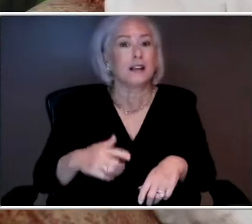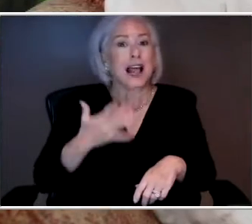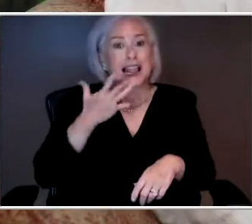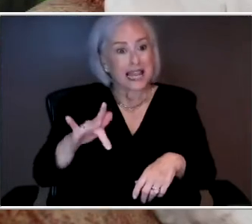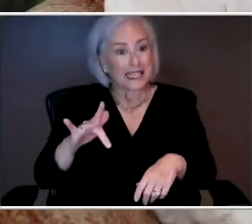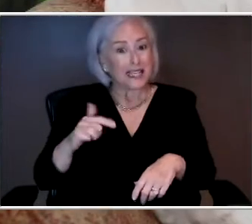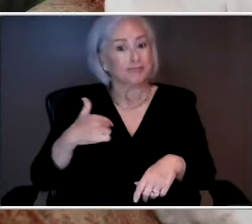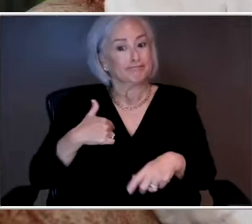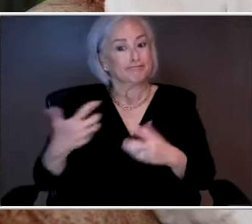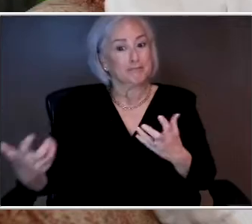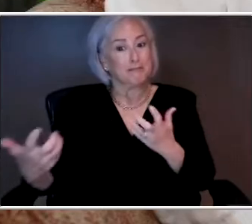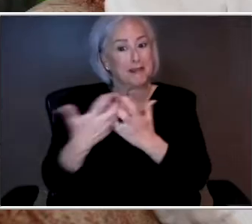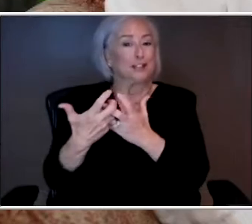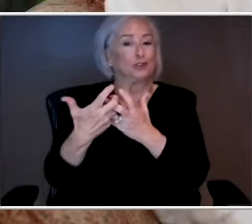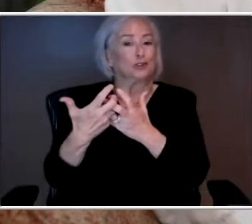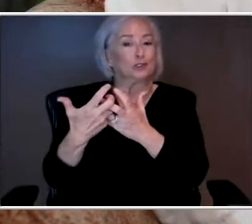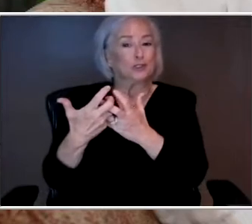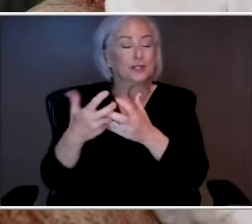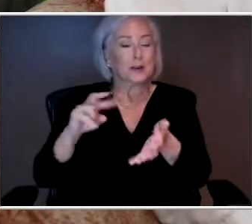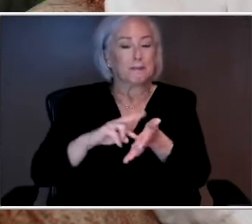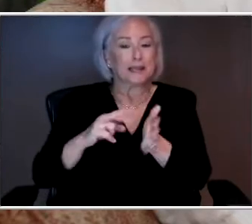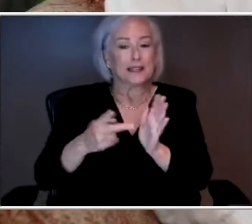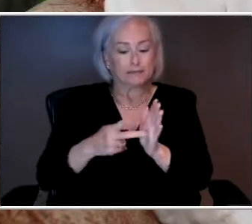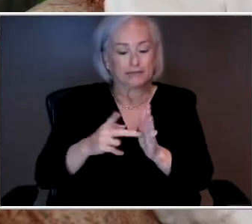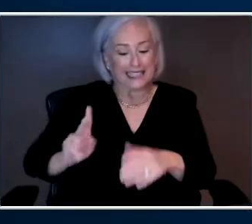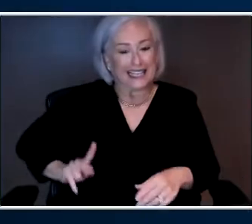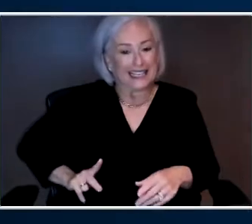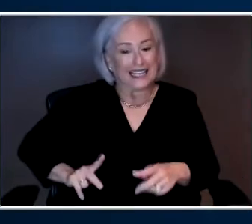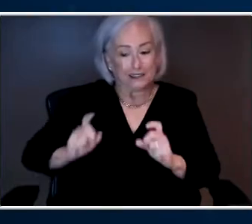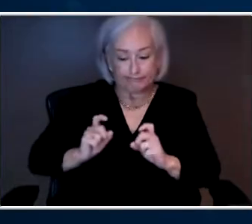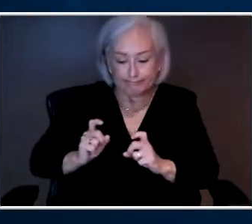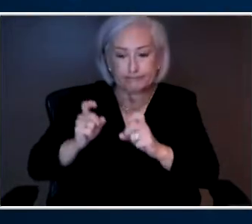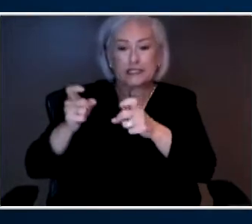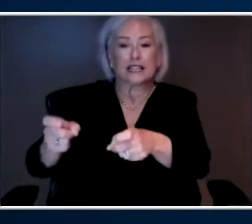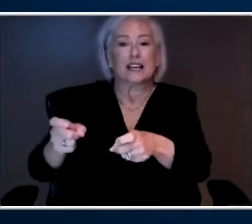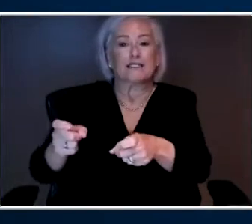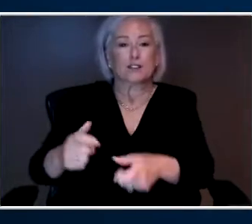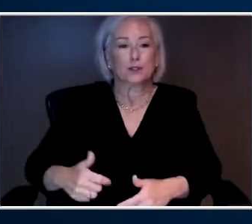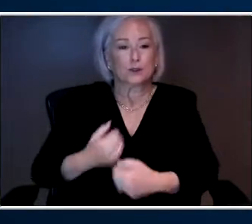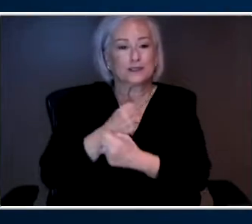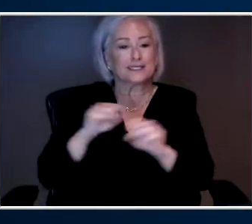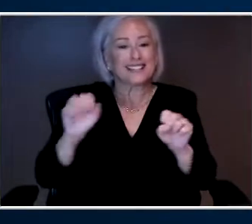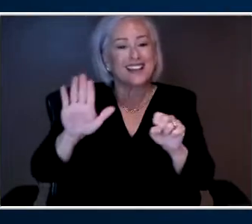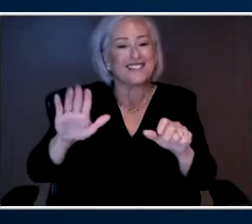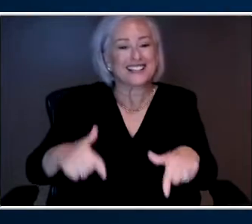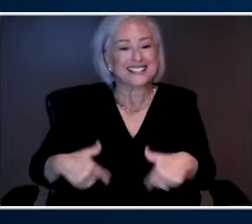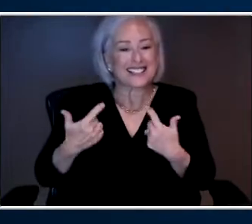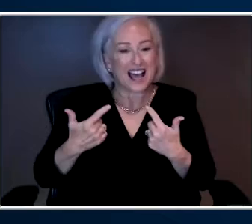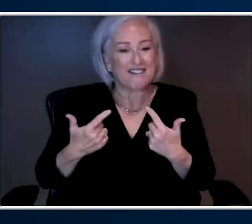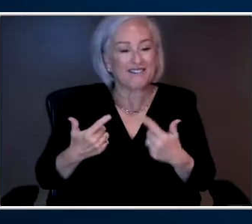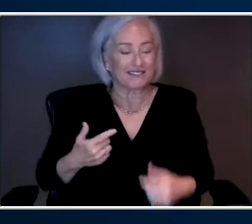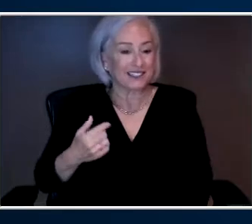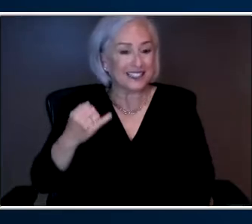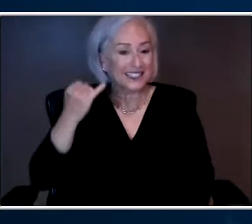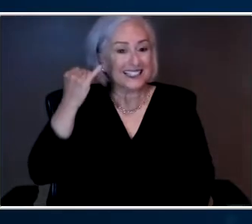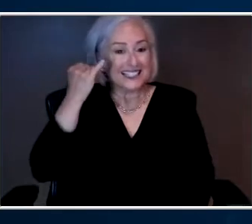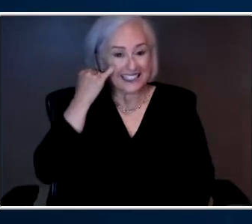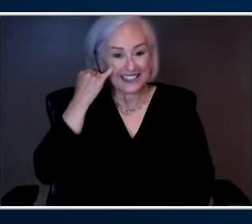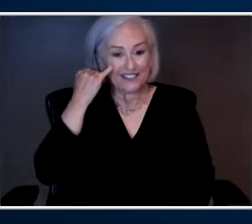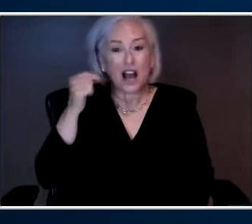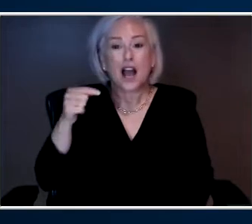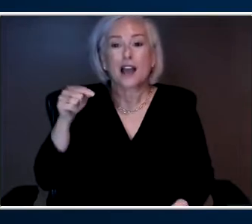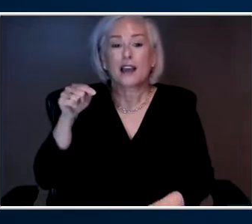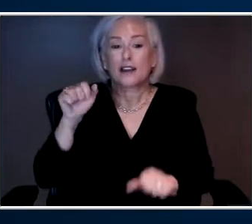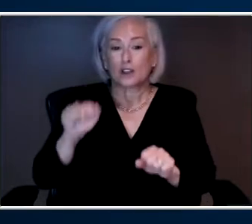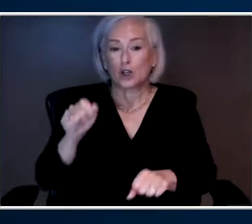the opportunity to donate a kidney and save his life. So Grant, what advice do you have maybe for Kevin before he donates? If I could go back, I'd do